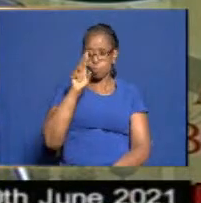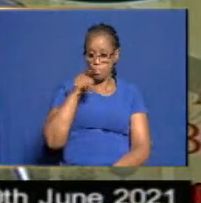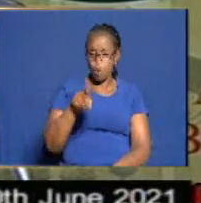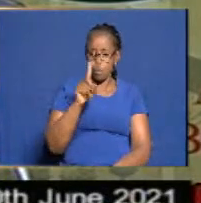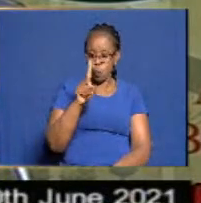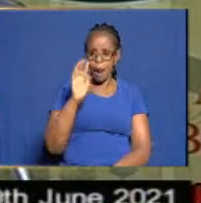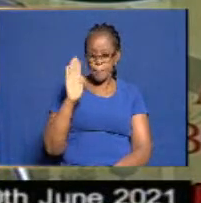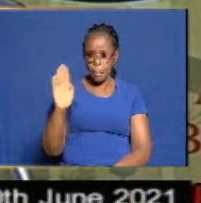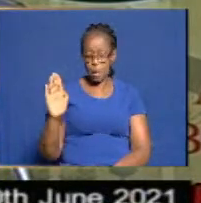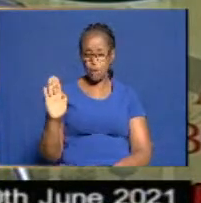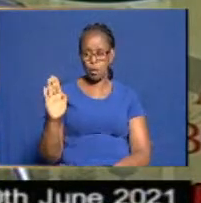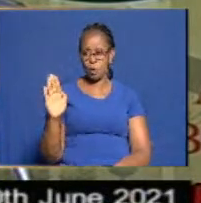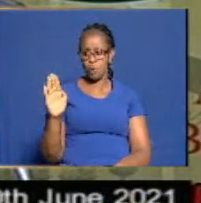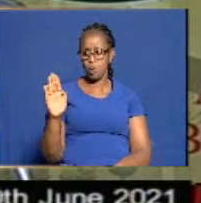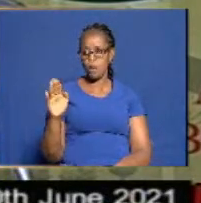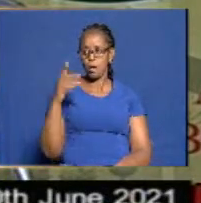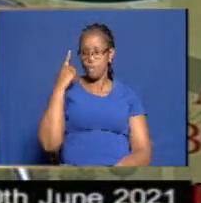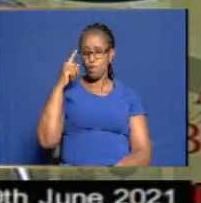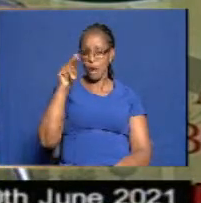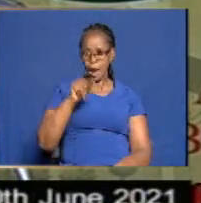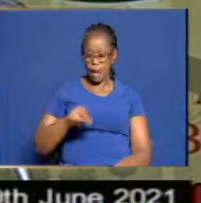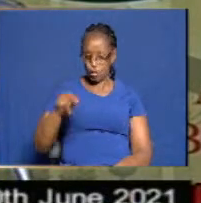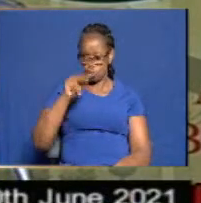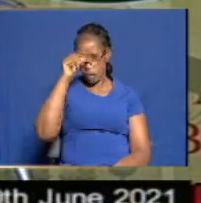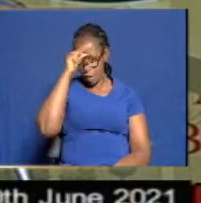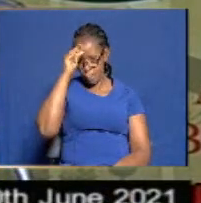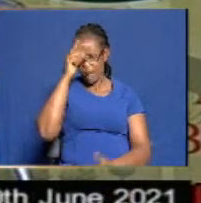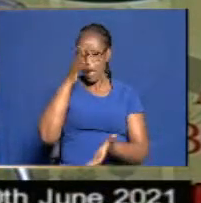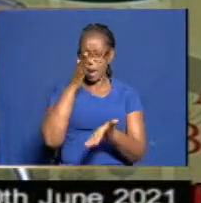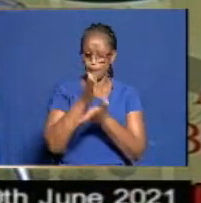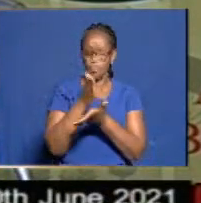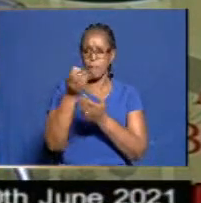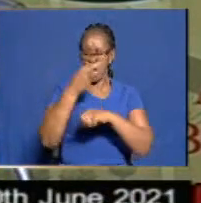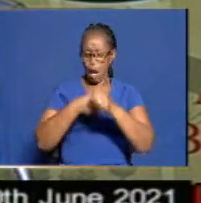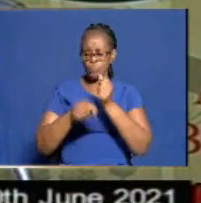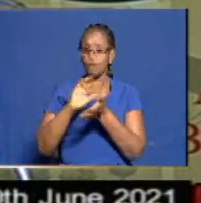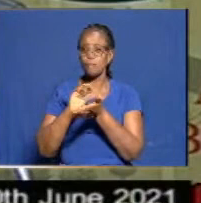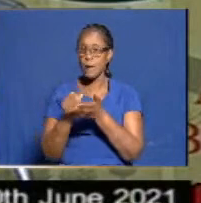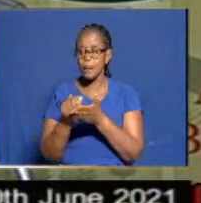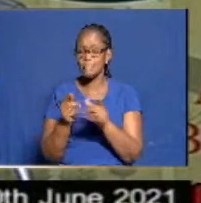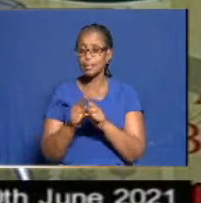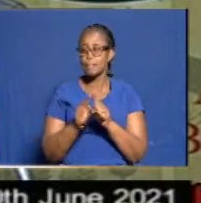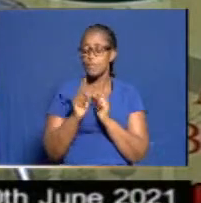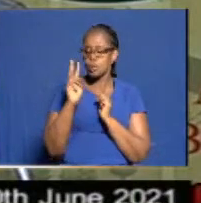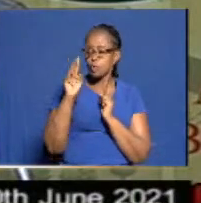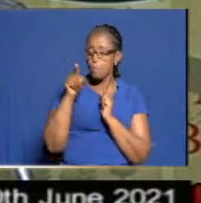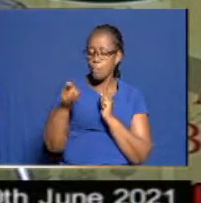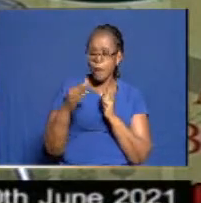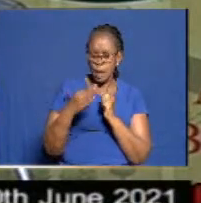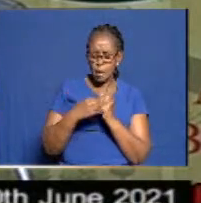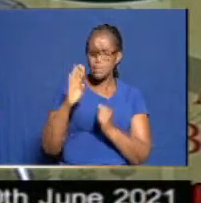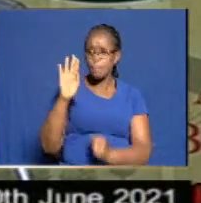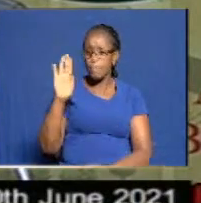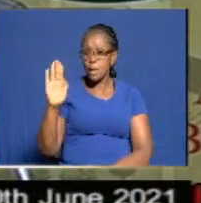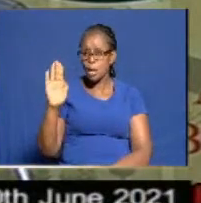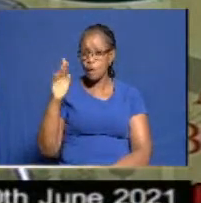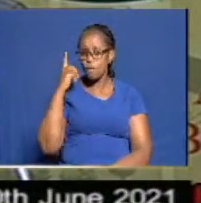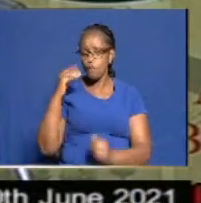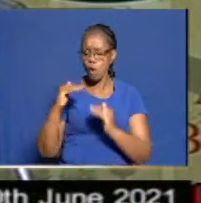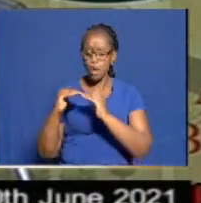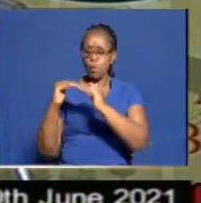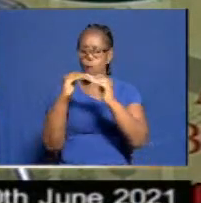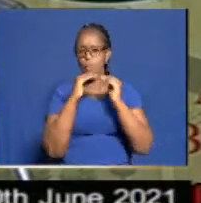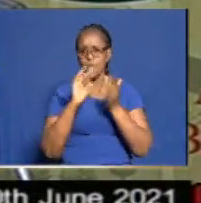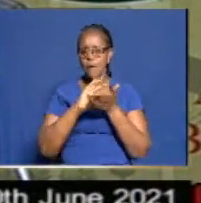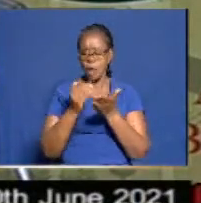₦2.1 billion for the National Government Affirmative Action Fund, as well as ₦2.8 billion for the Equalization Fund